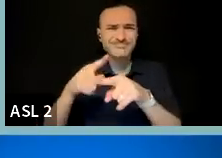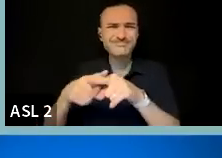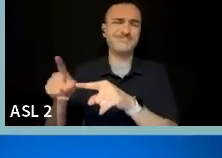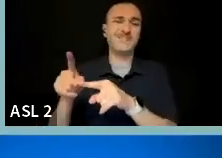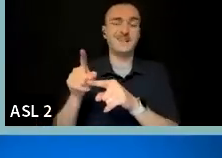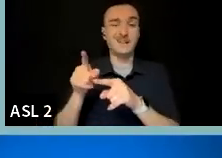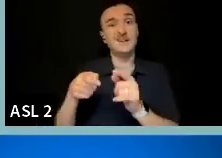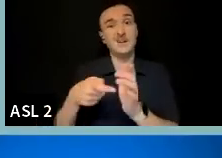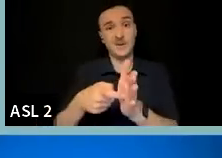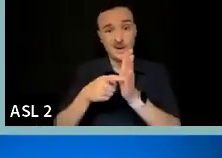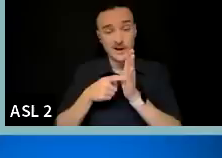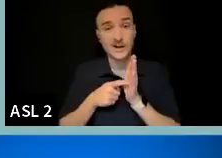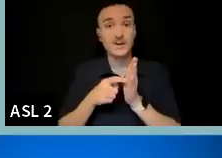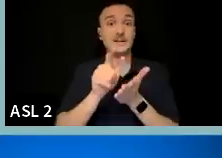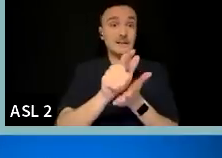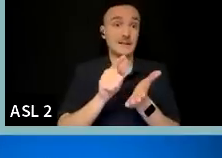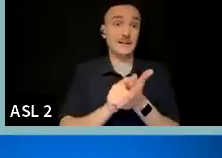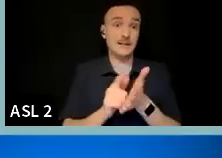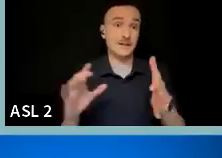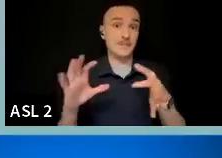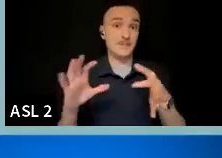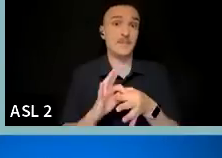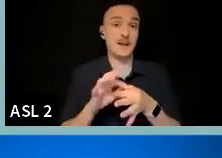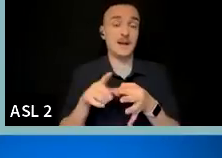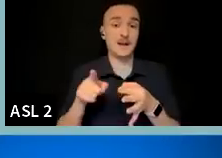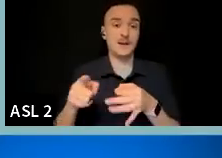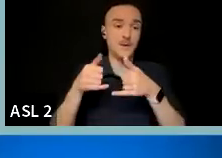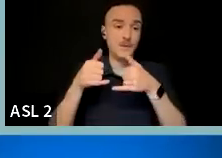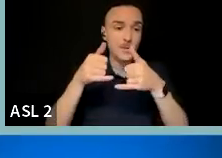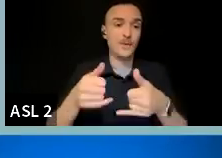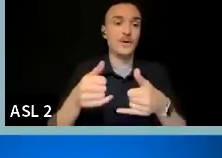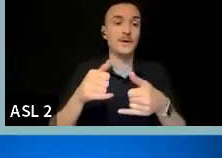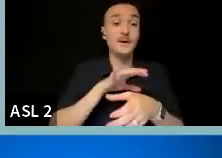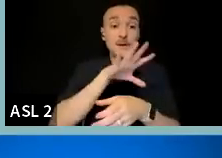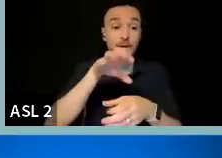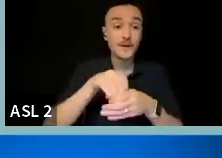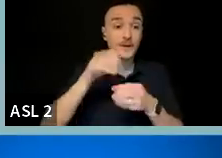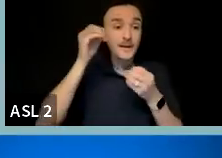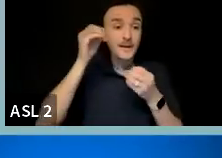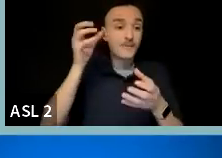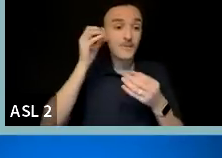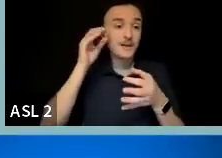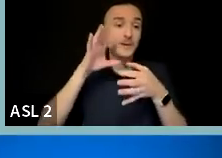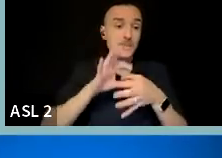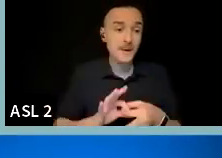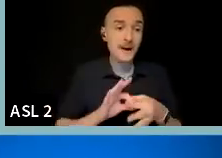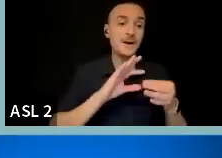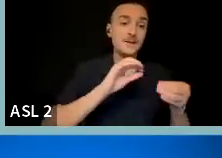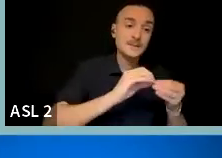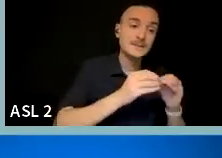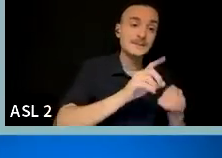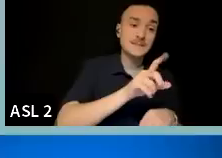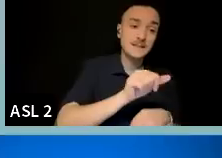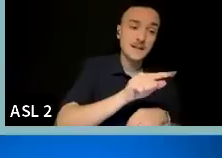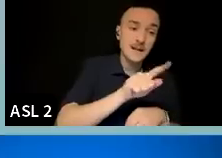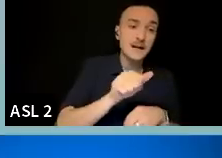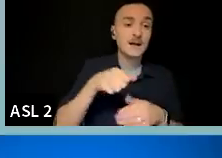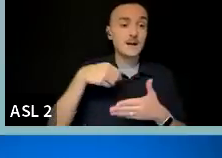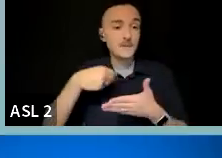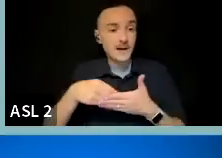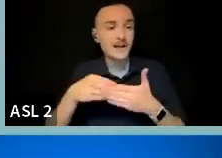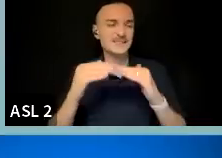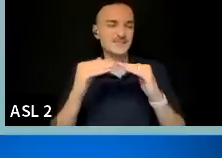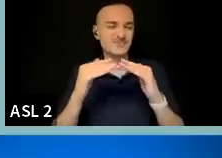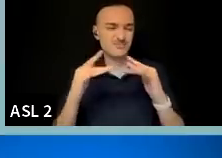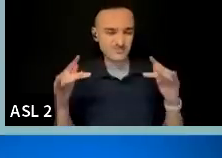of award. When the recipient organization draws down funds, it is considered an acceptance of the award and